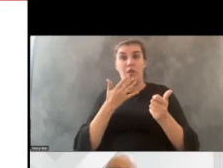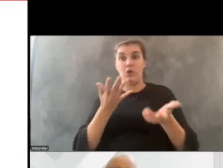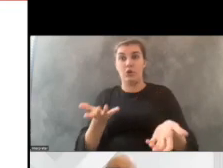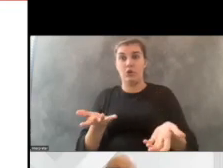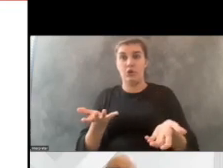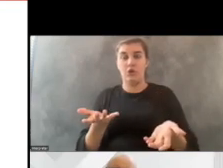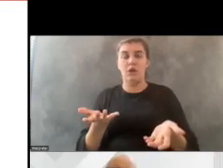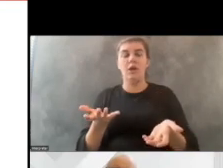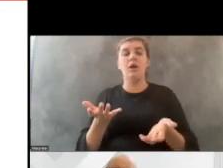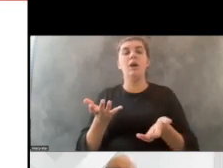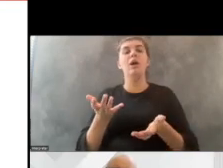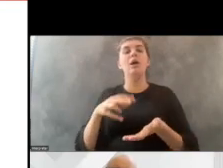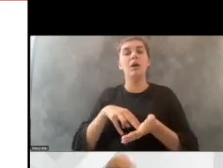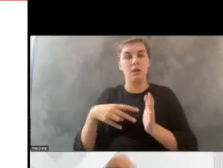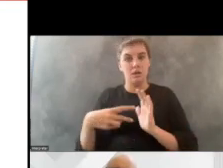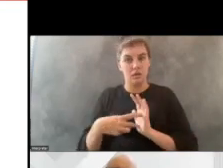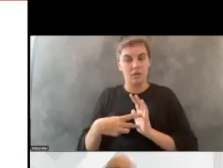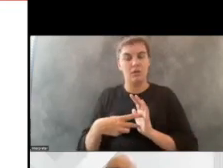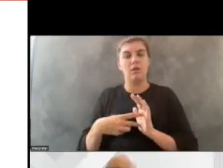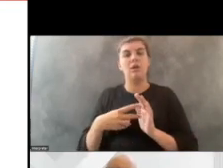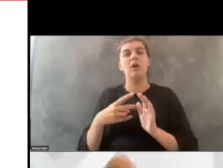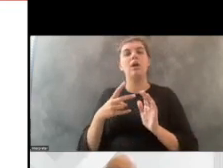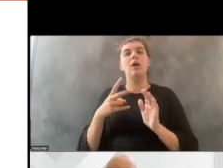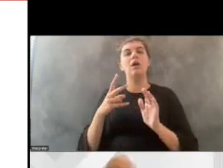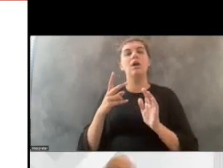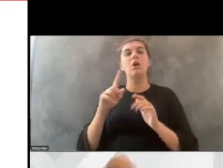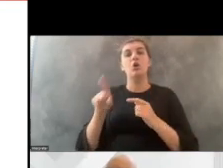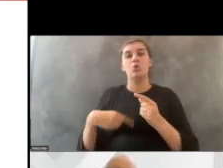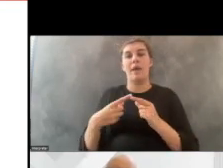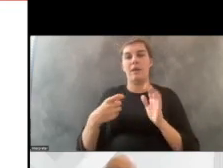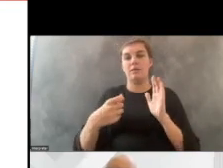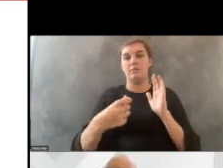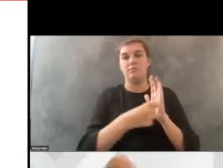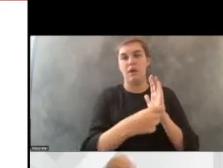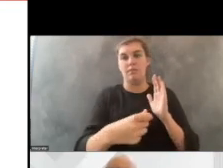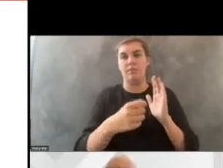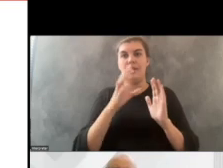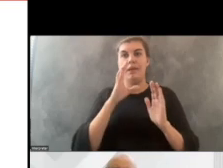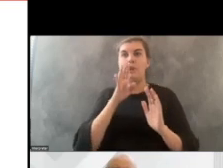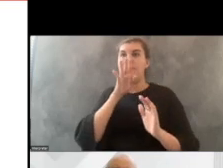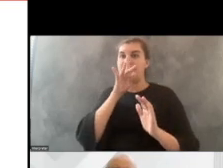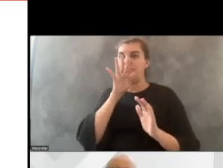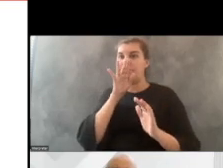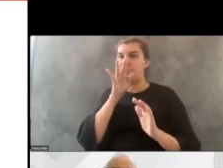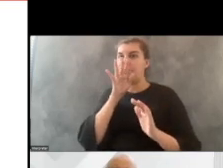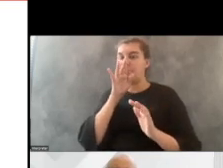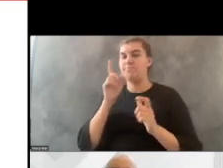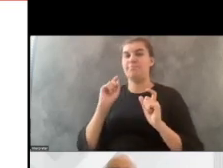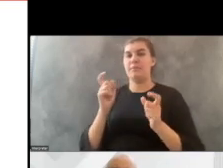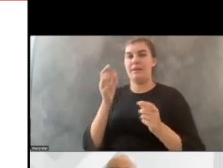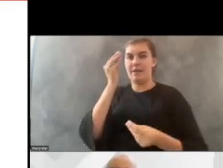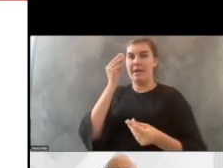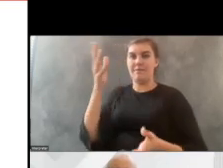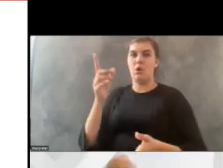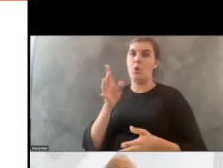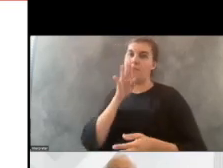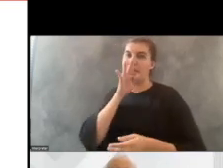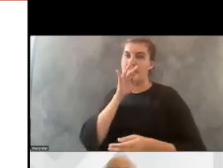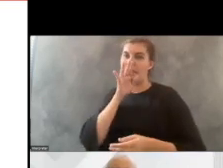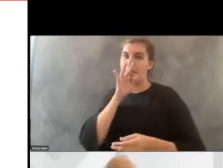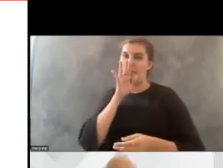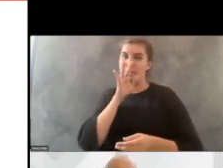where a pedestrian push button or passive detection device is provided for pedestrian activated warning devices, such as RRFBs, which don't have